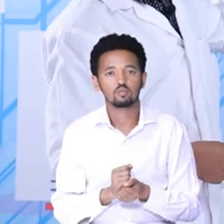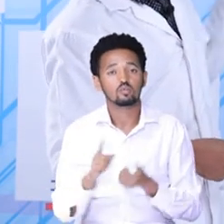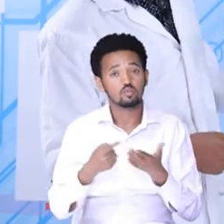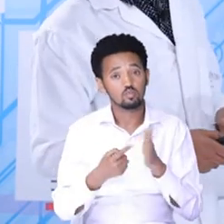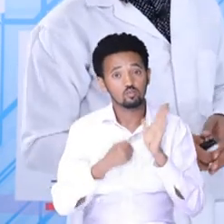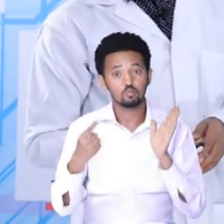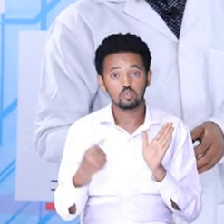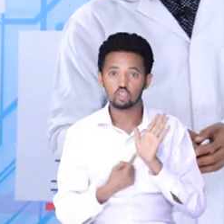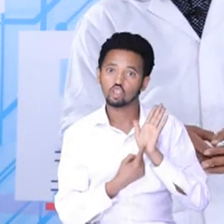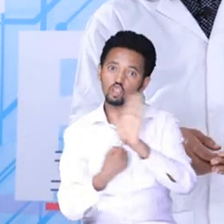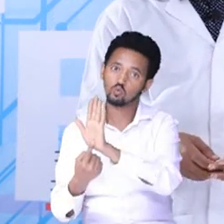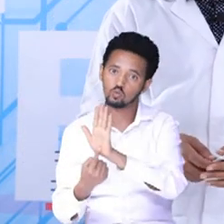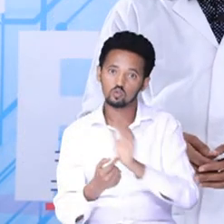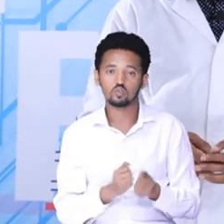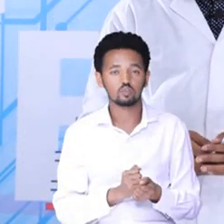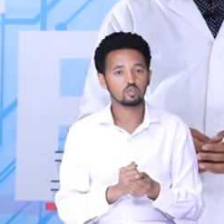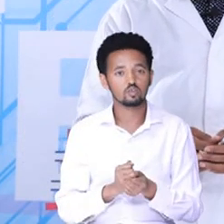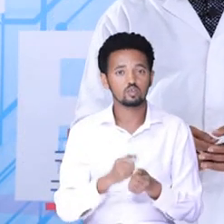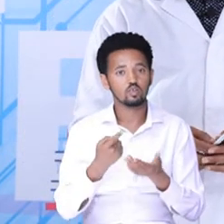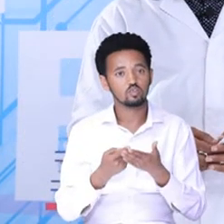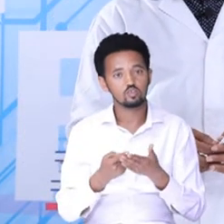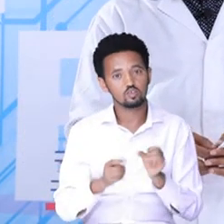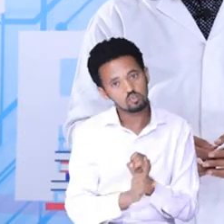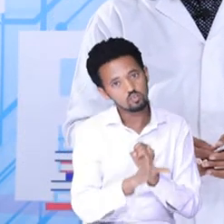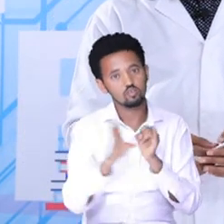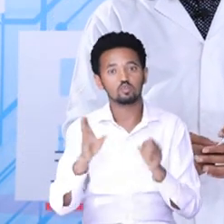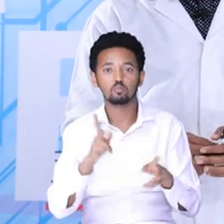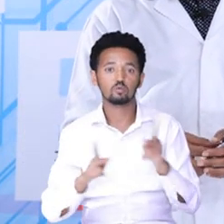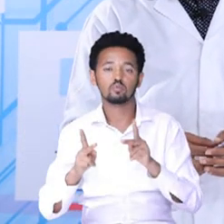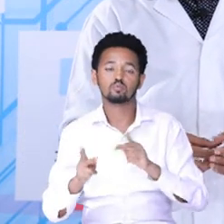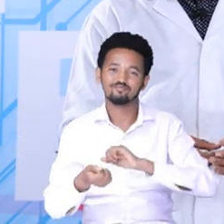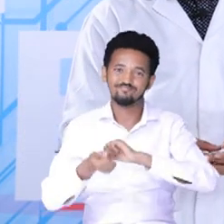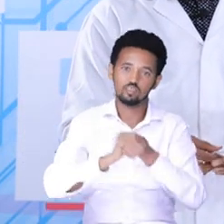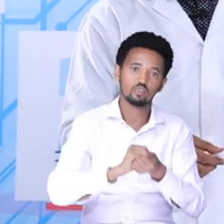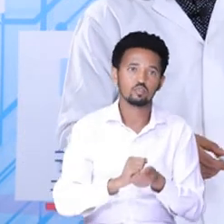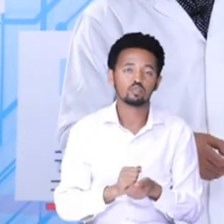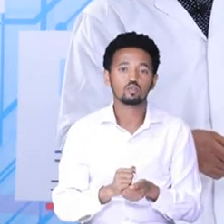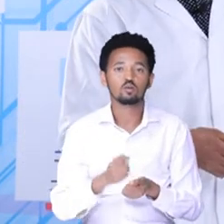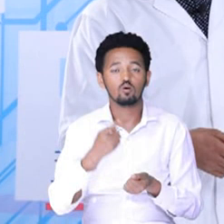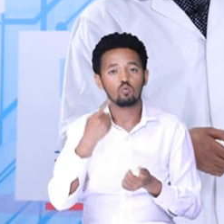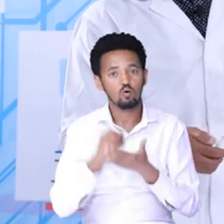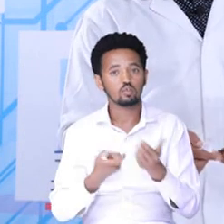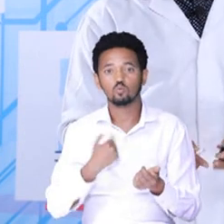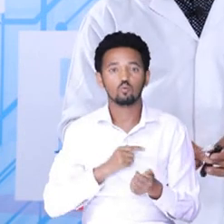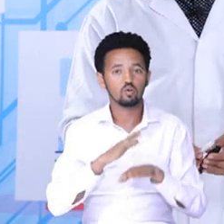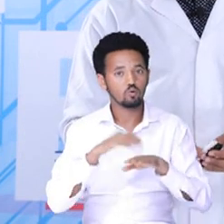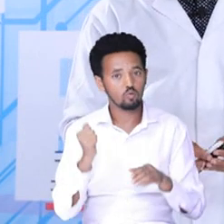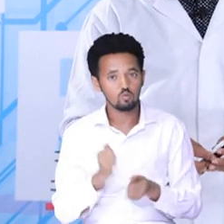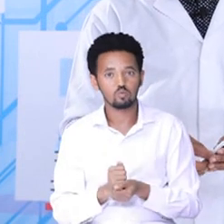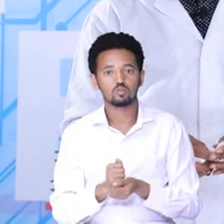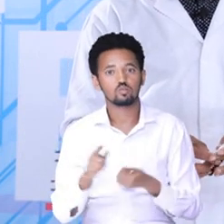This topic shows the dynamics of population change. What we call it, determinants